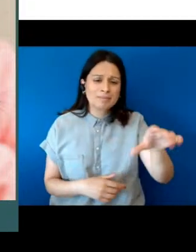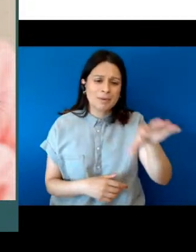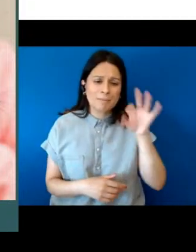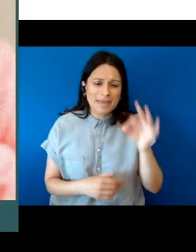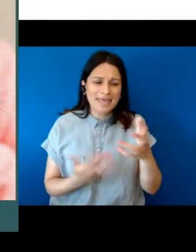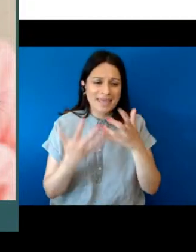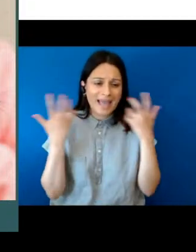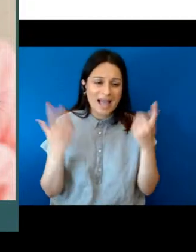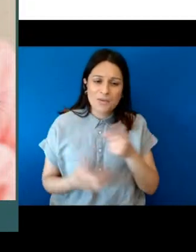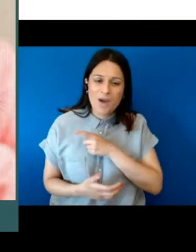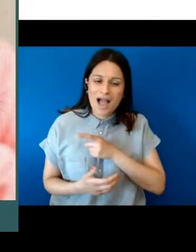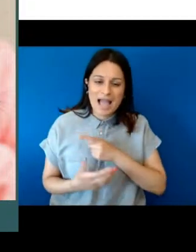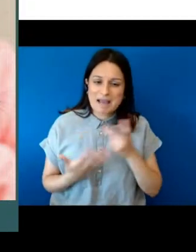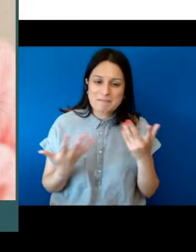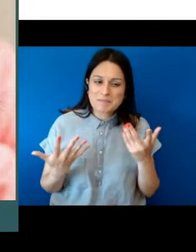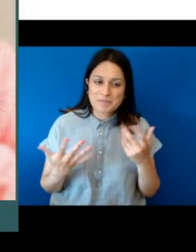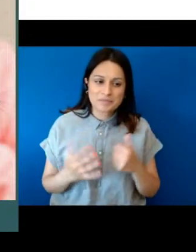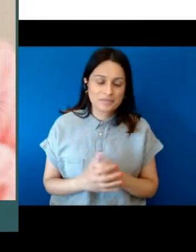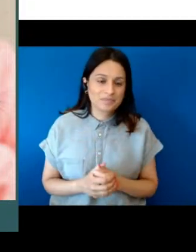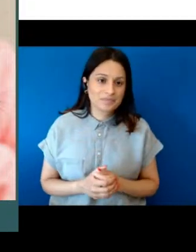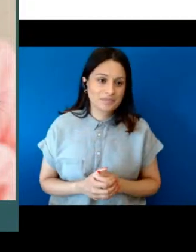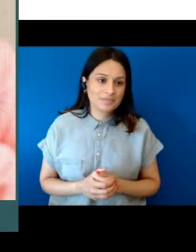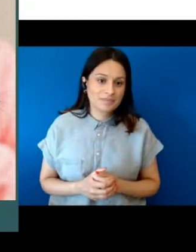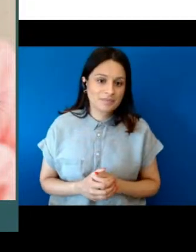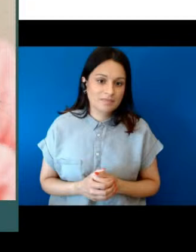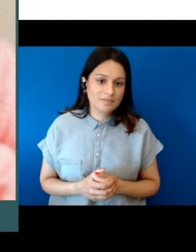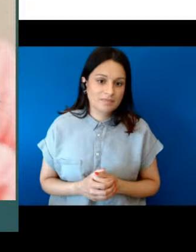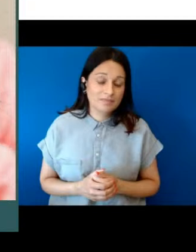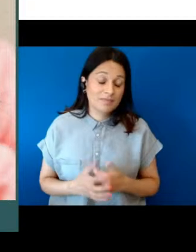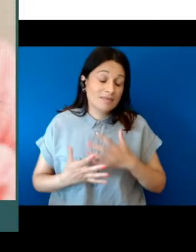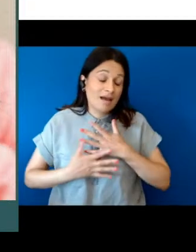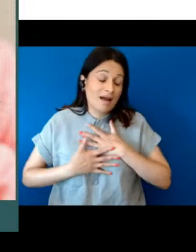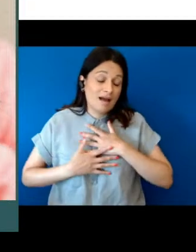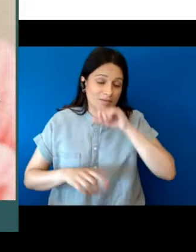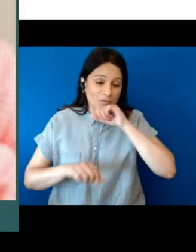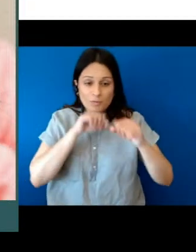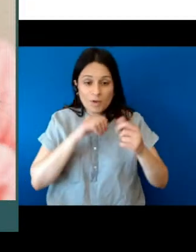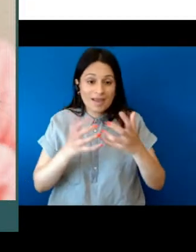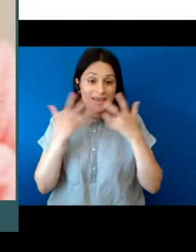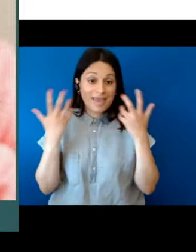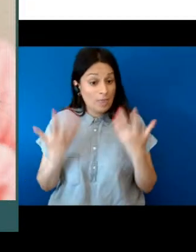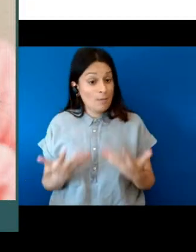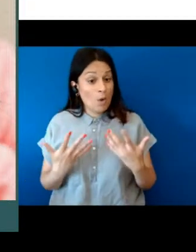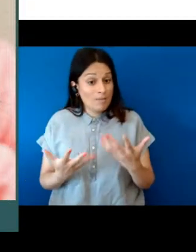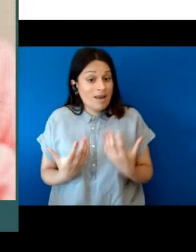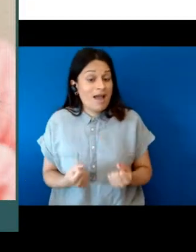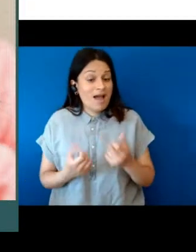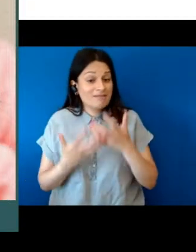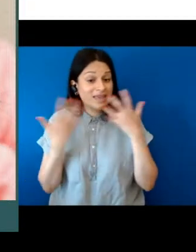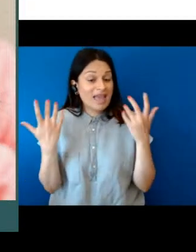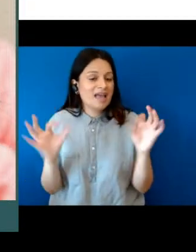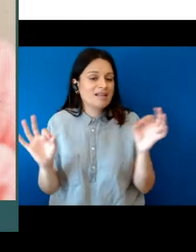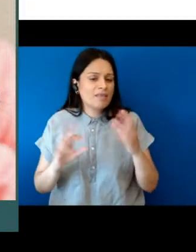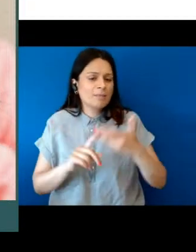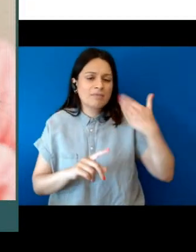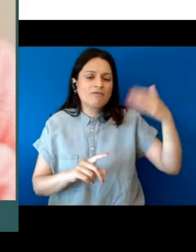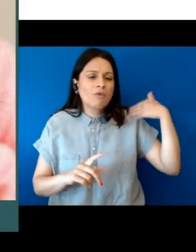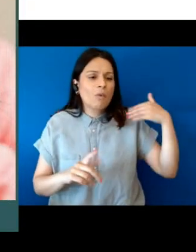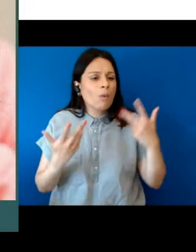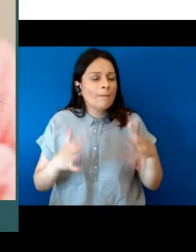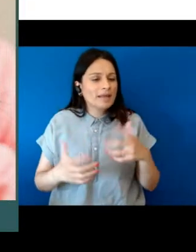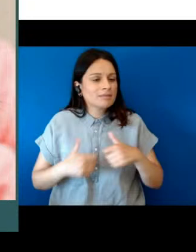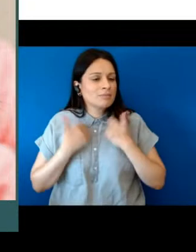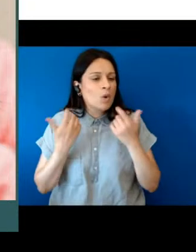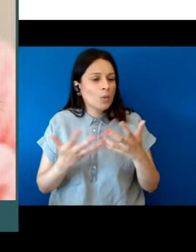cats? Well, again, as you can see, I'm a cat lover. I haven't got a cat at the moment, but I've had cats in the past before. But cats make